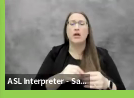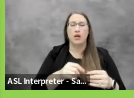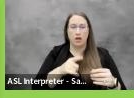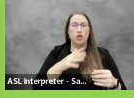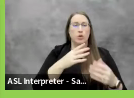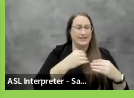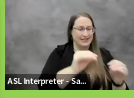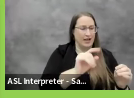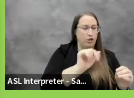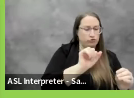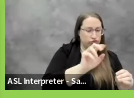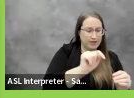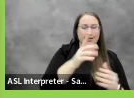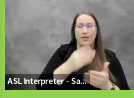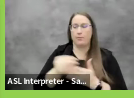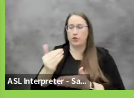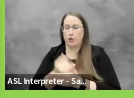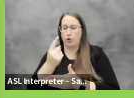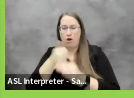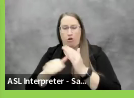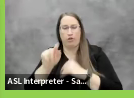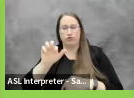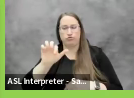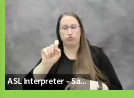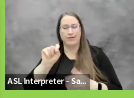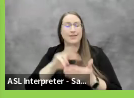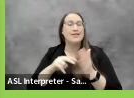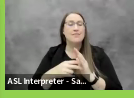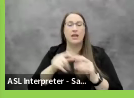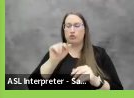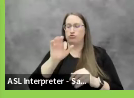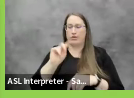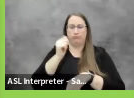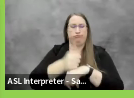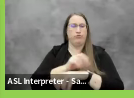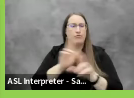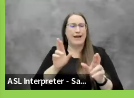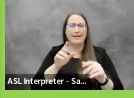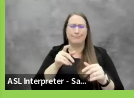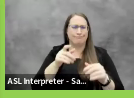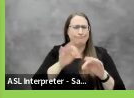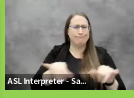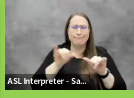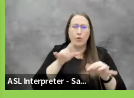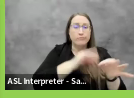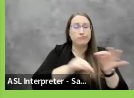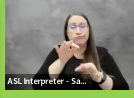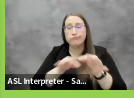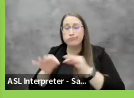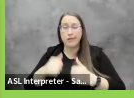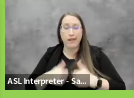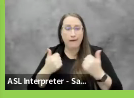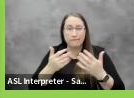purchase the new one on behalf of your trust so that your trust always stays funded as you go through life and acquire new things. We've also discussed